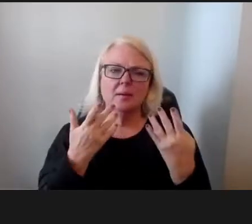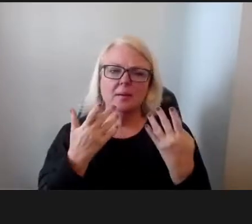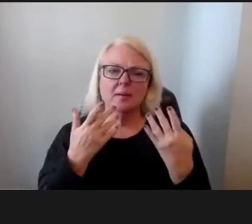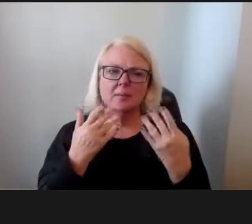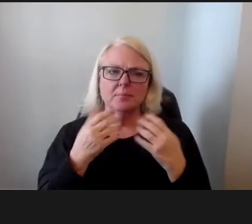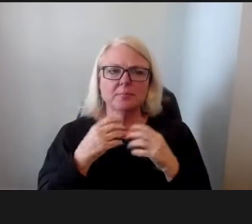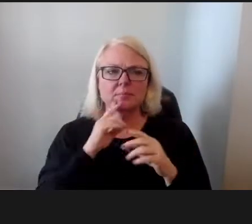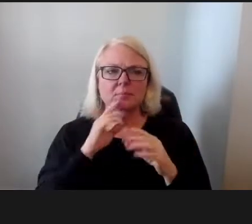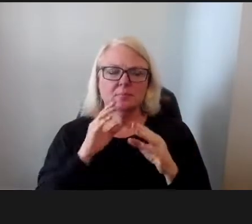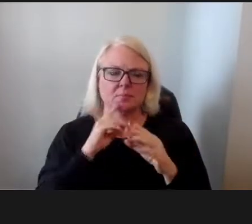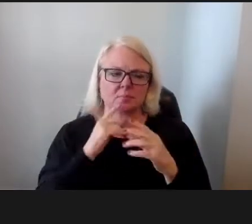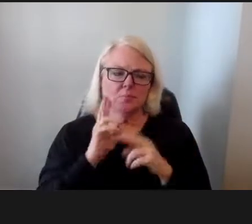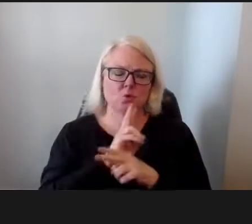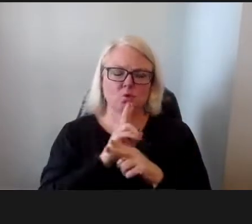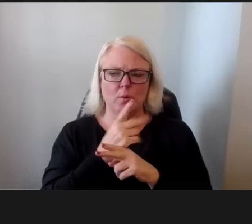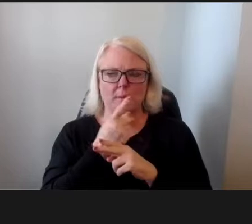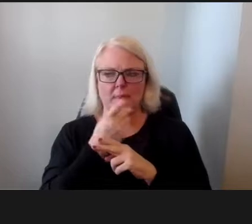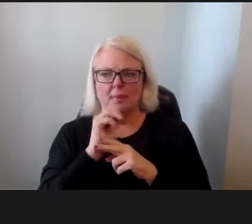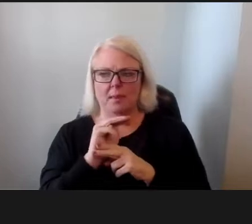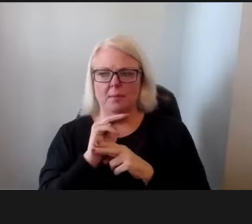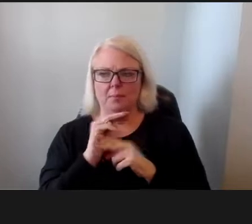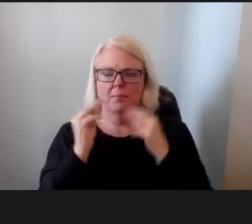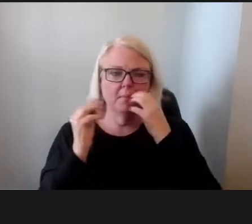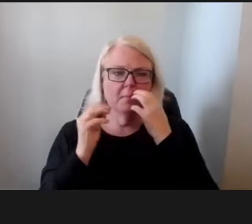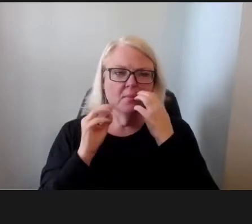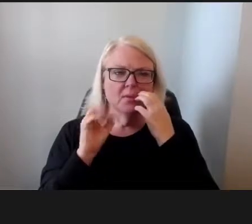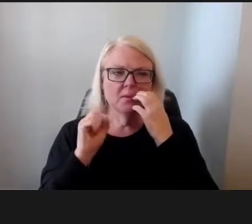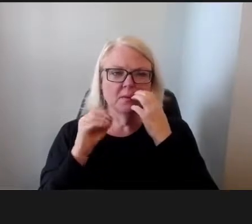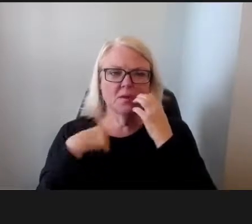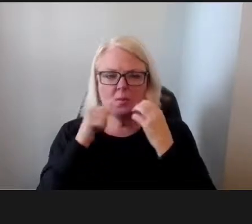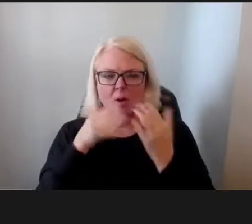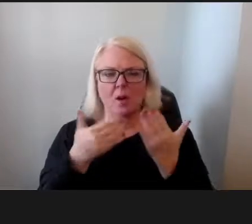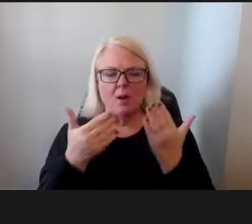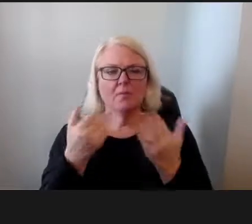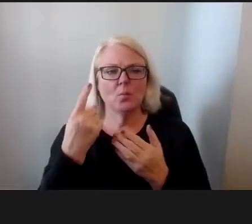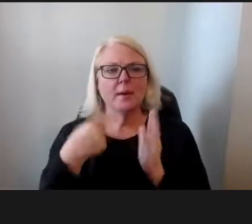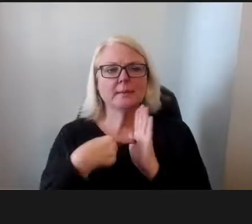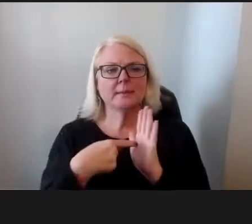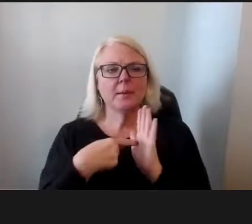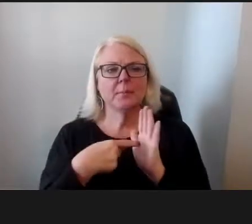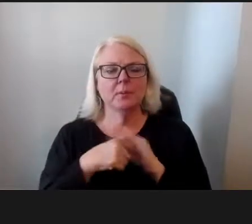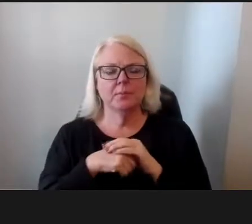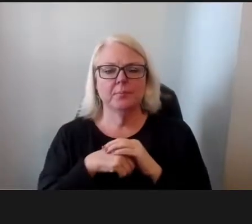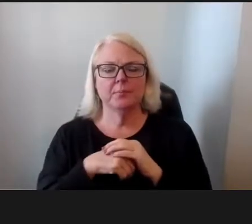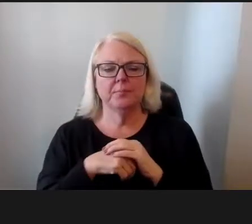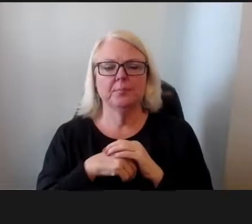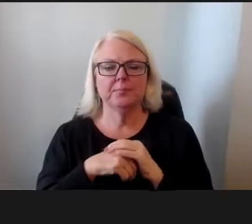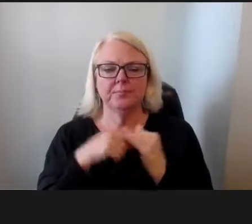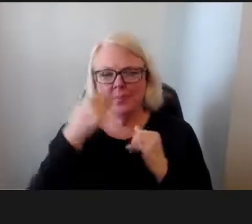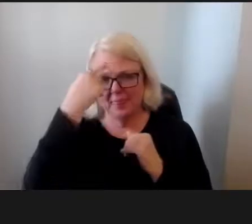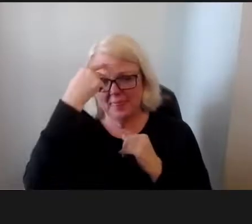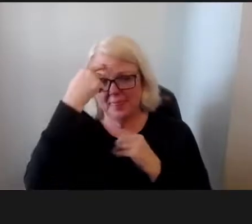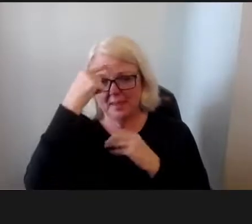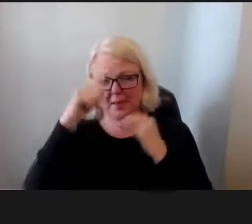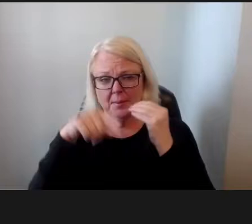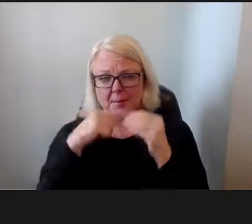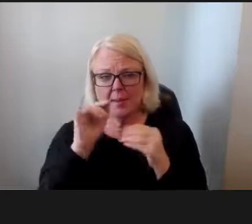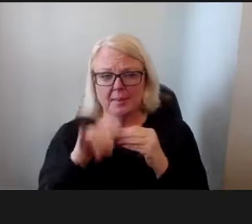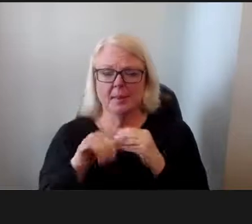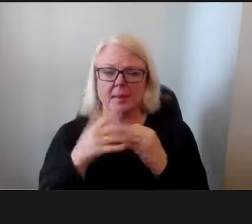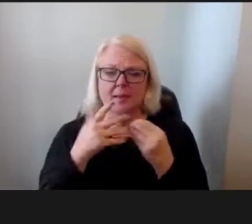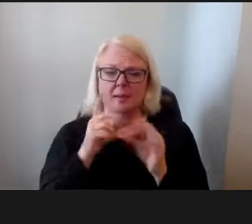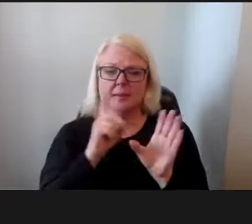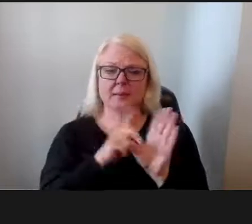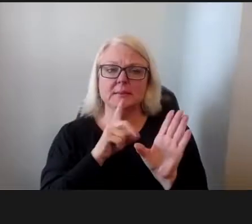optimizing them in a sense. So I'll offer one example. Let's think about the fact that